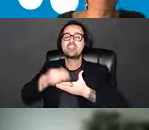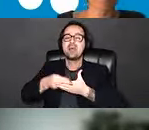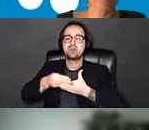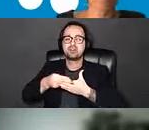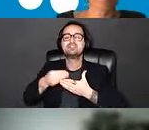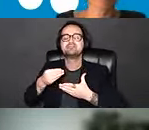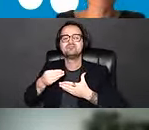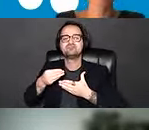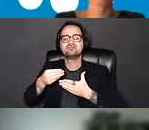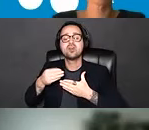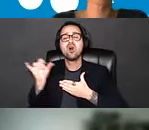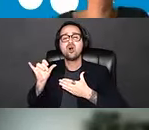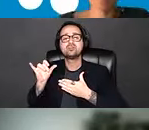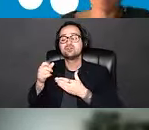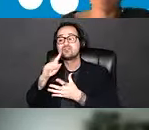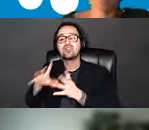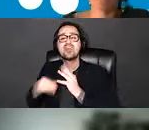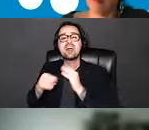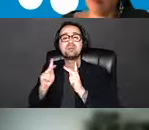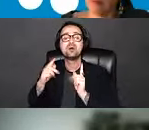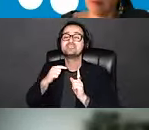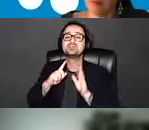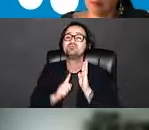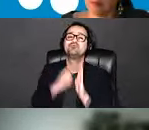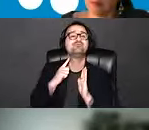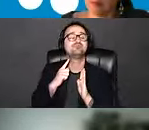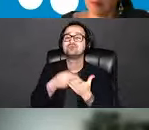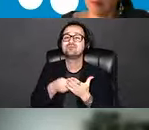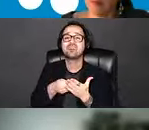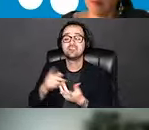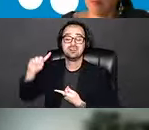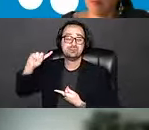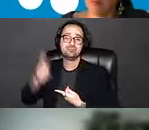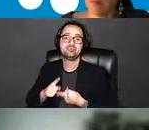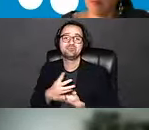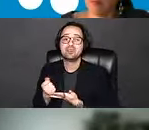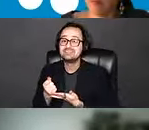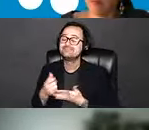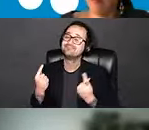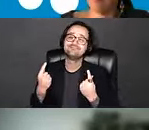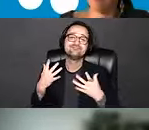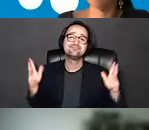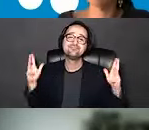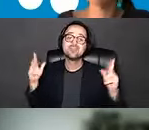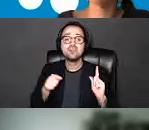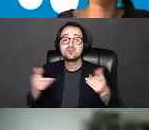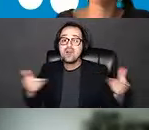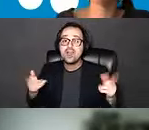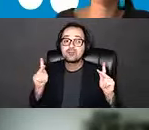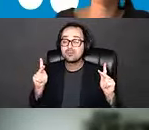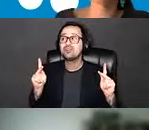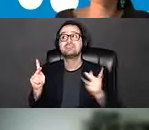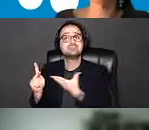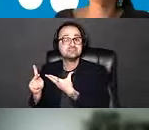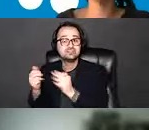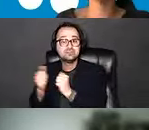reticence to add people because it's one-time money, and so when it runs out, so if you've hired people with this money, in a few years it's going to run